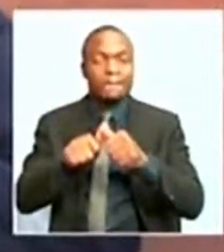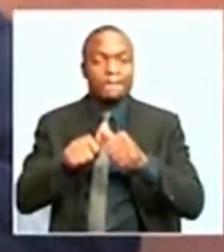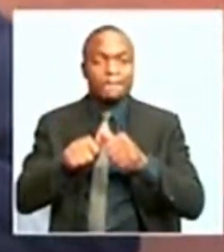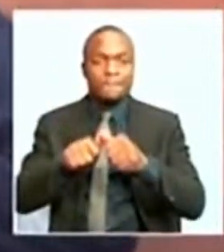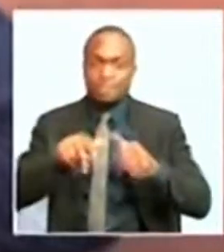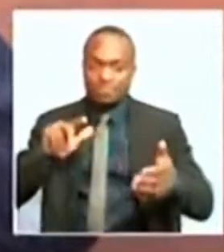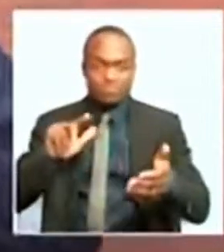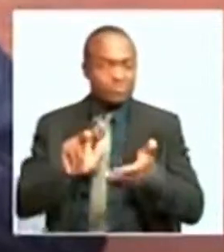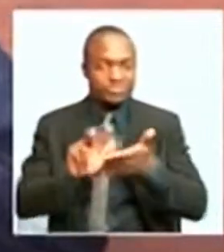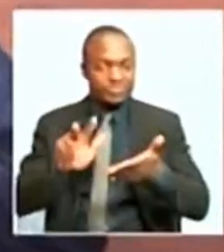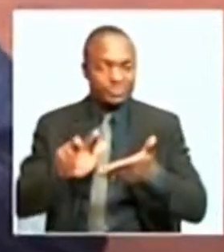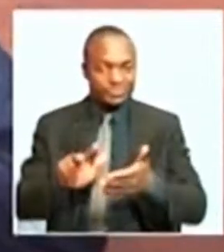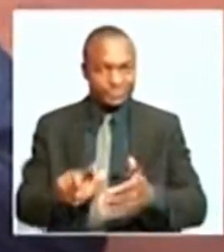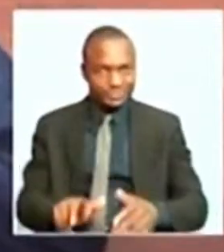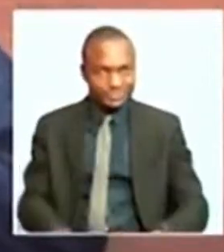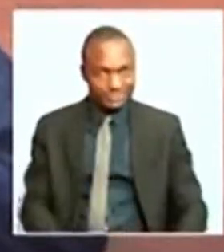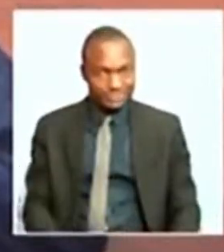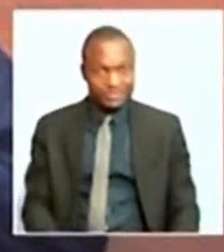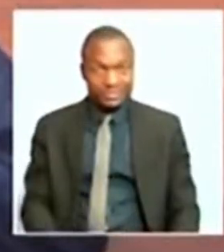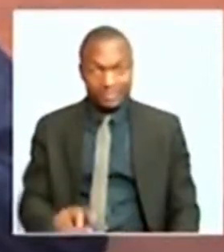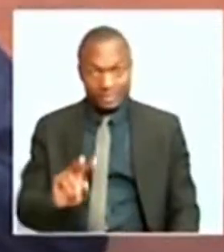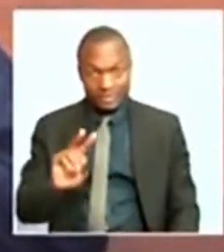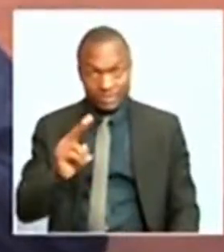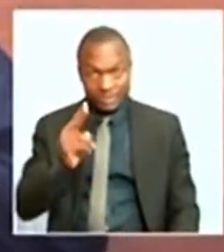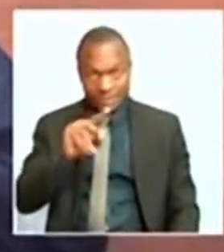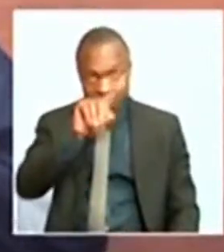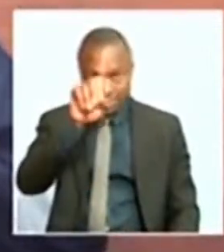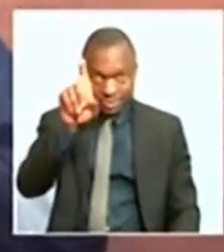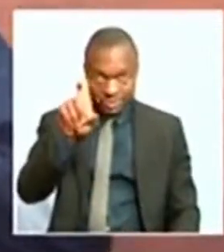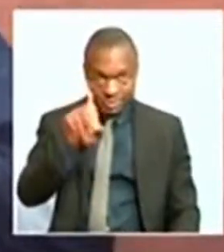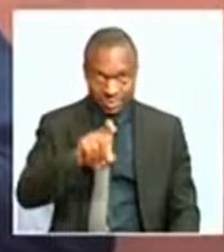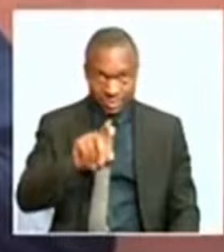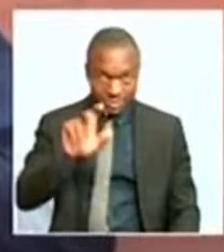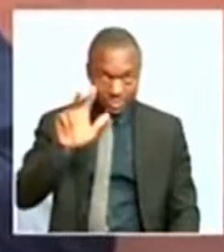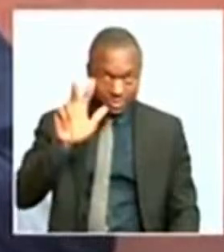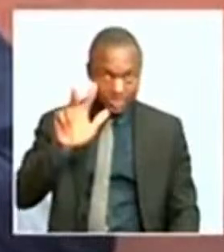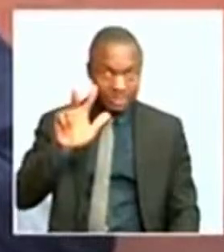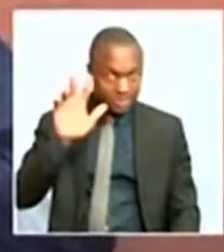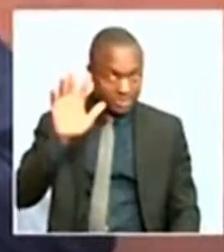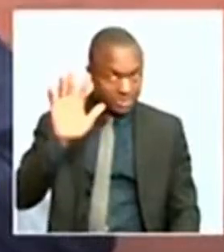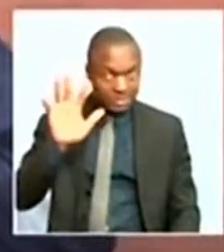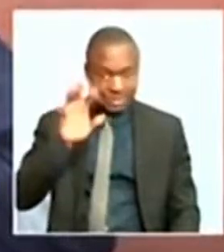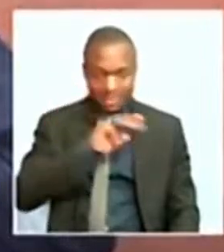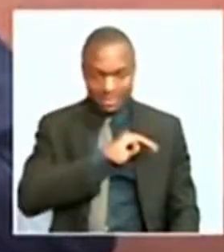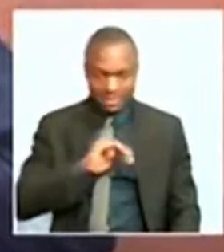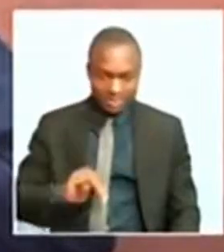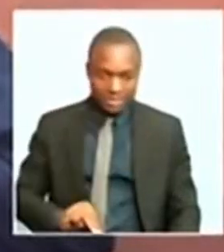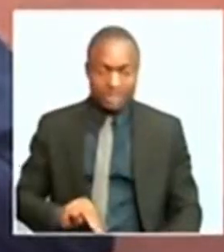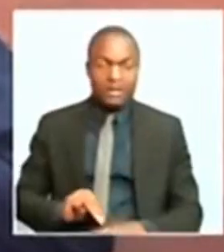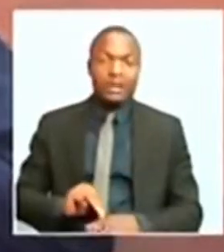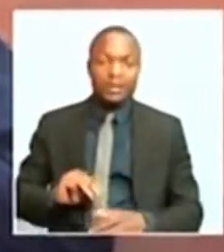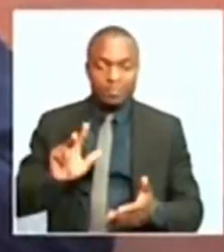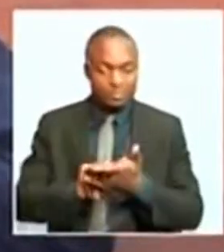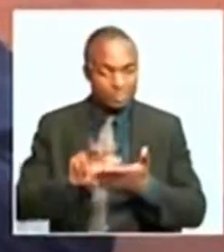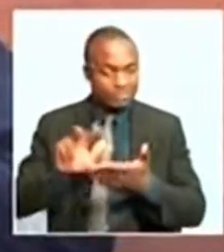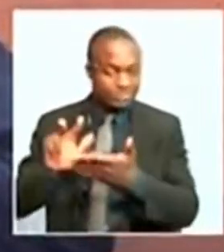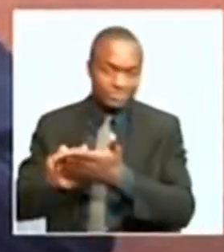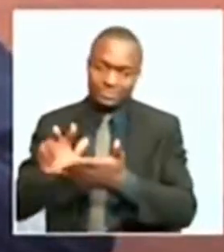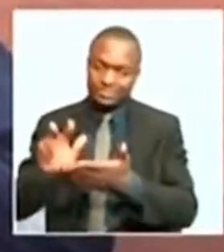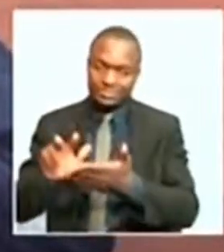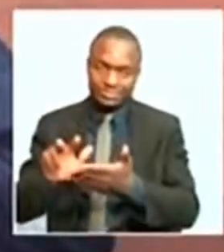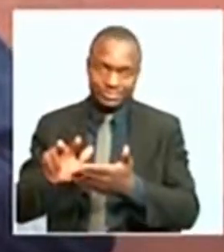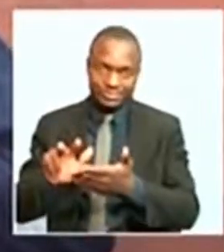been ratified? Then the second question is, 35 members have signed and ratified the same